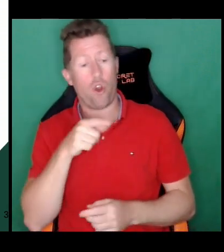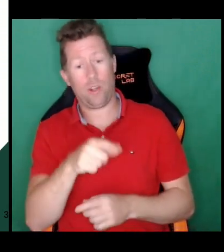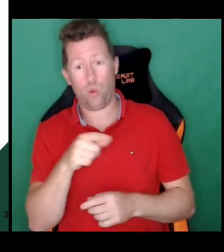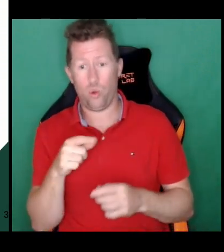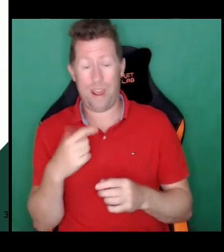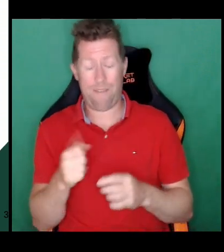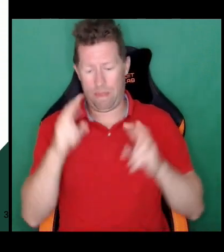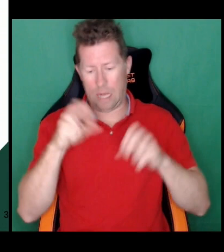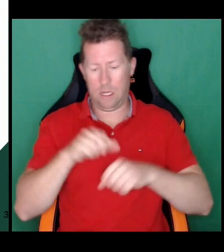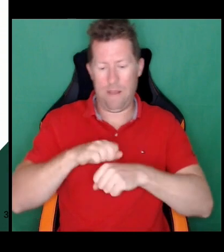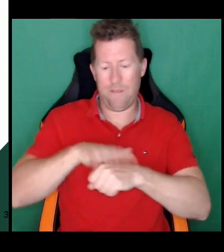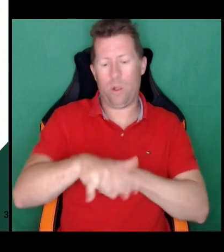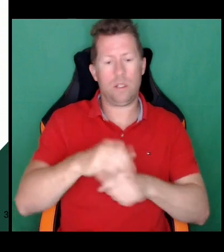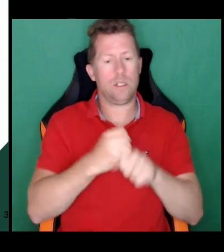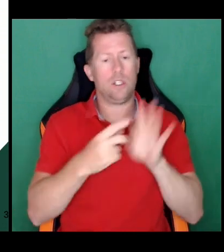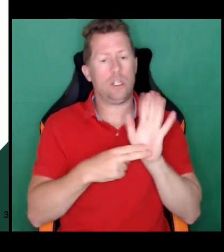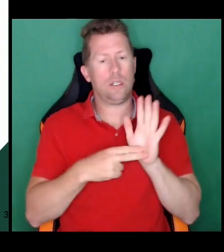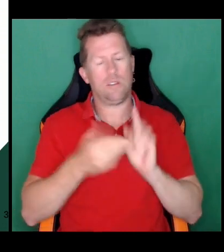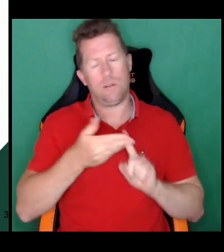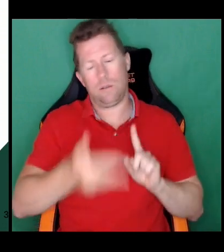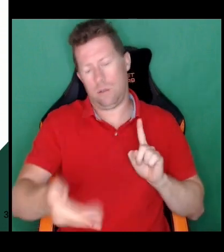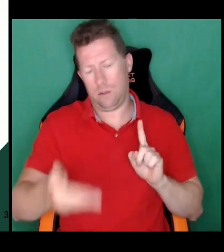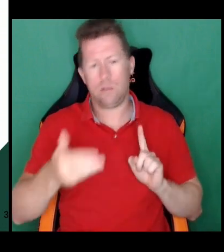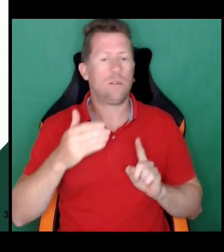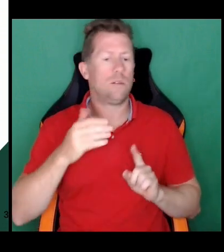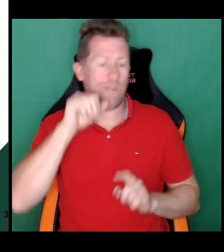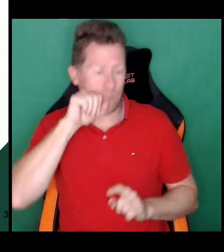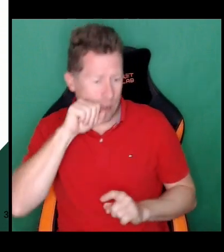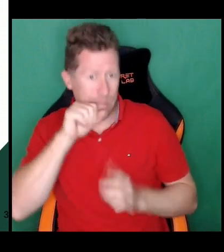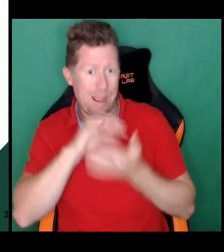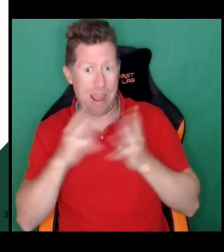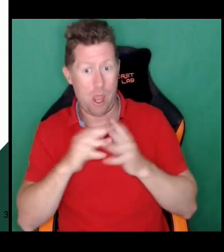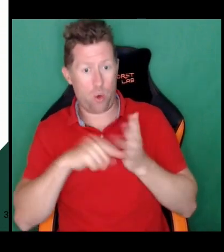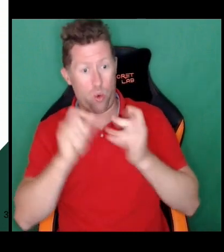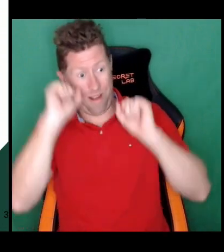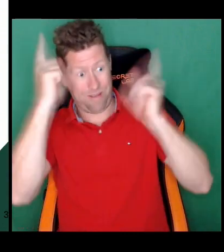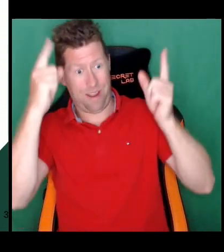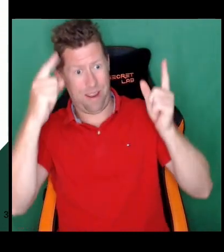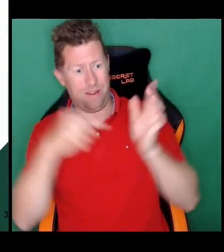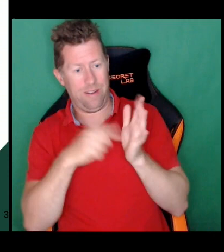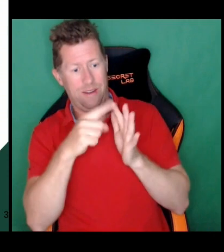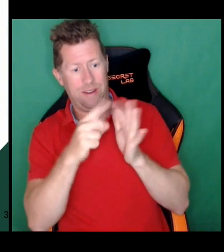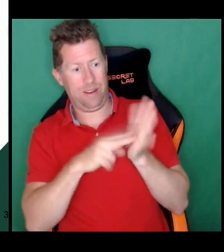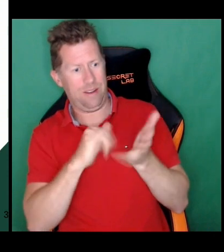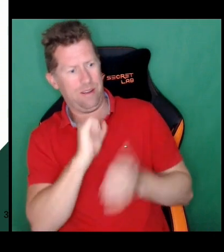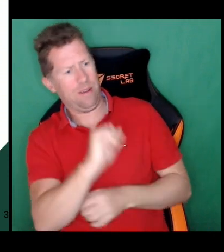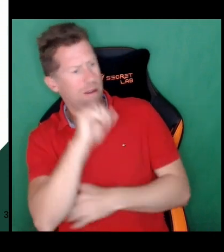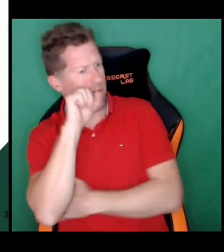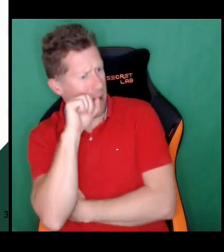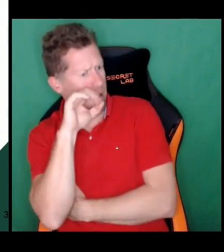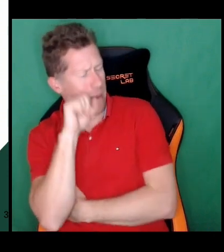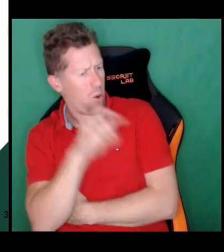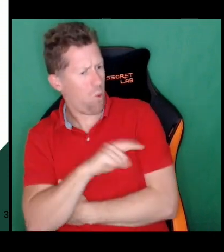Australian-first research project that aims to deeply understand teenagers' experiences with vaping and determine how best